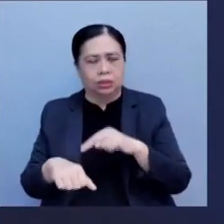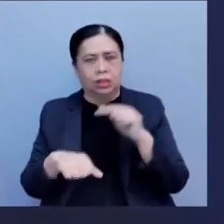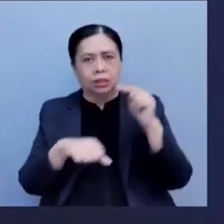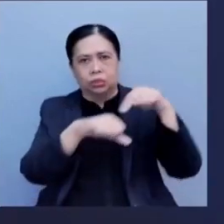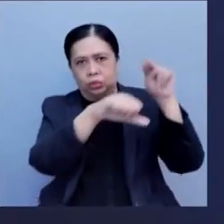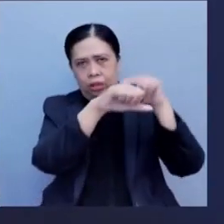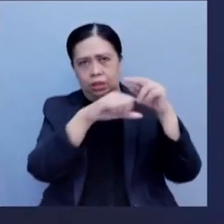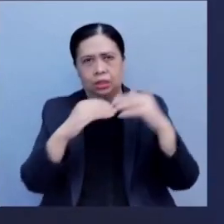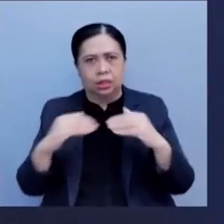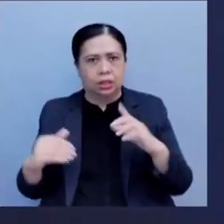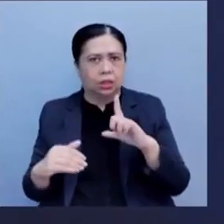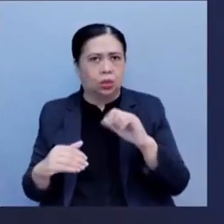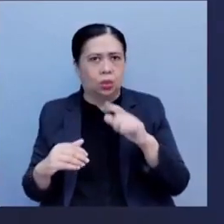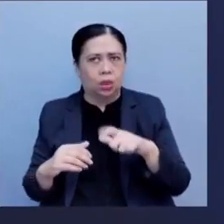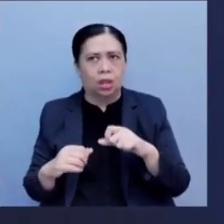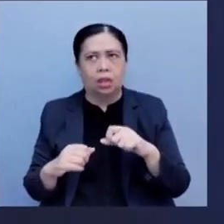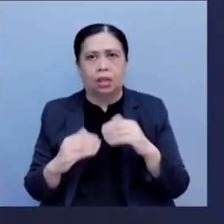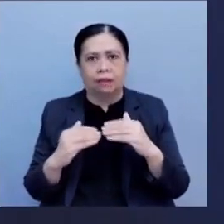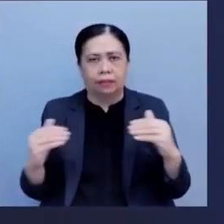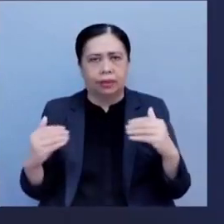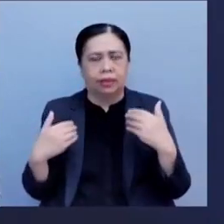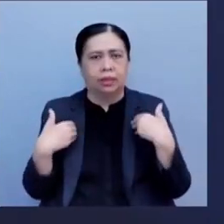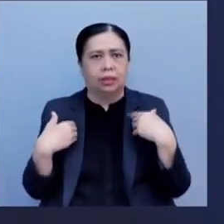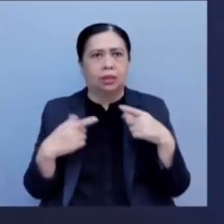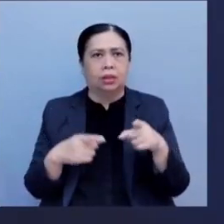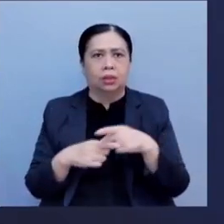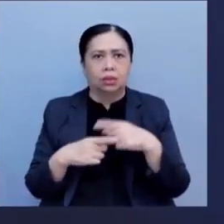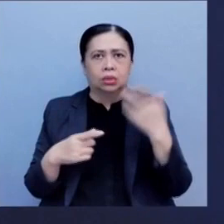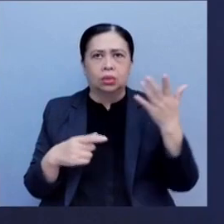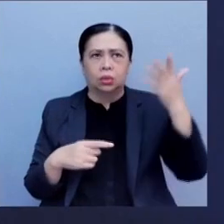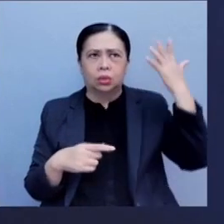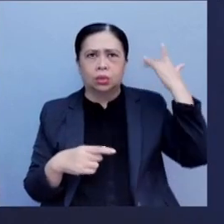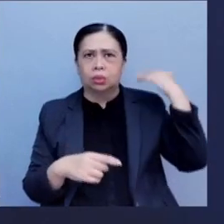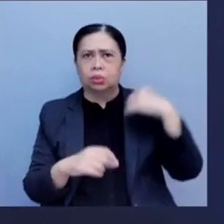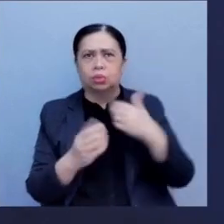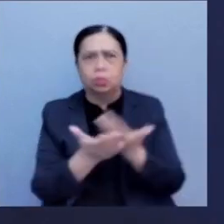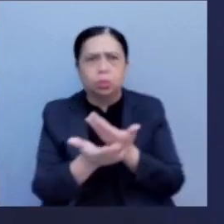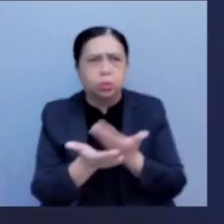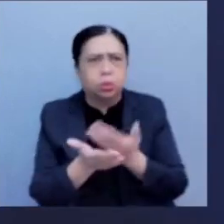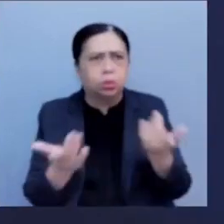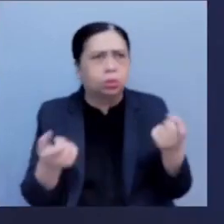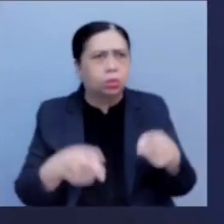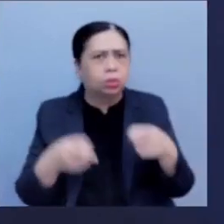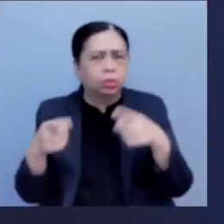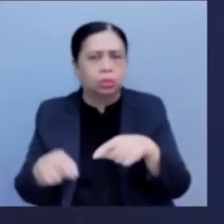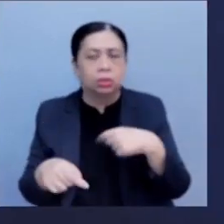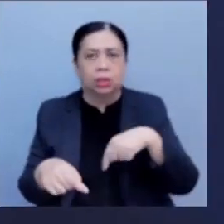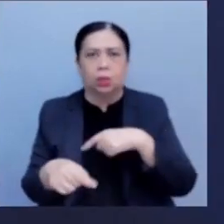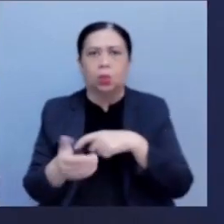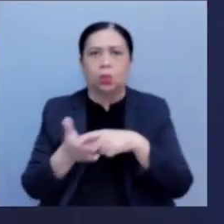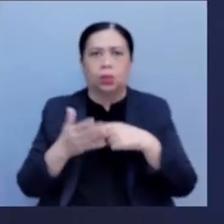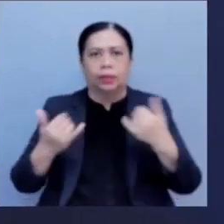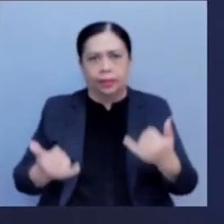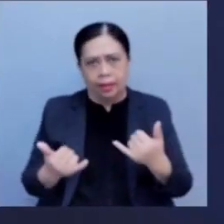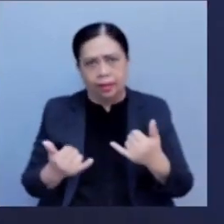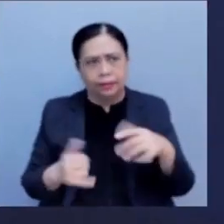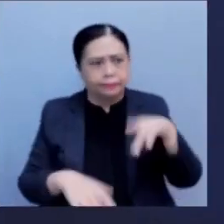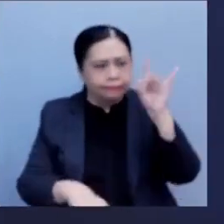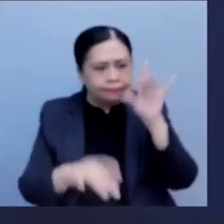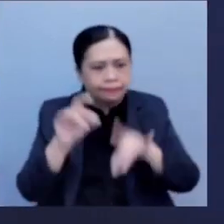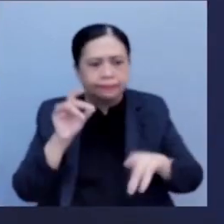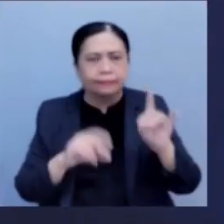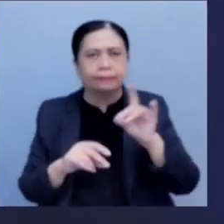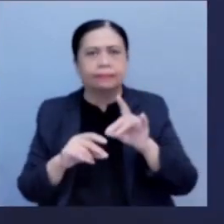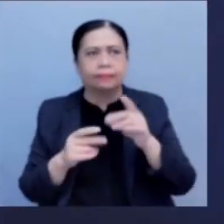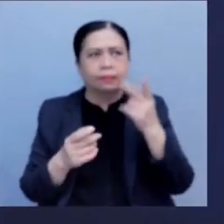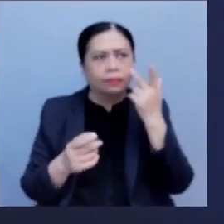not conceived of by the code's framers 30 years ago, that require us now to discover, to